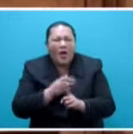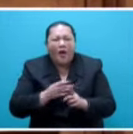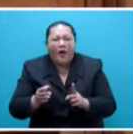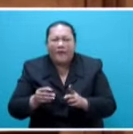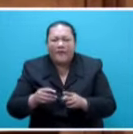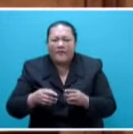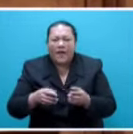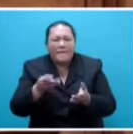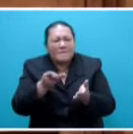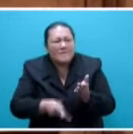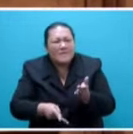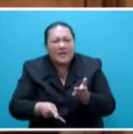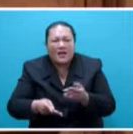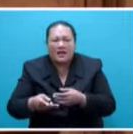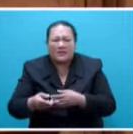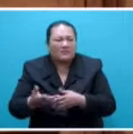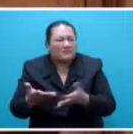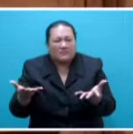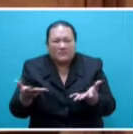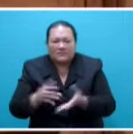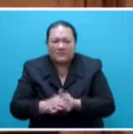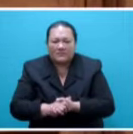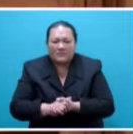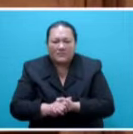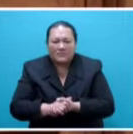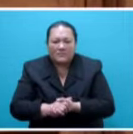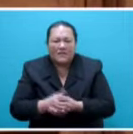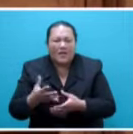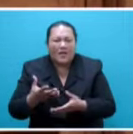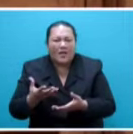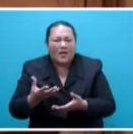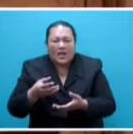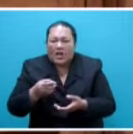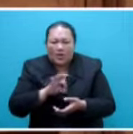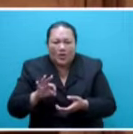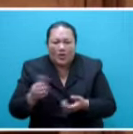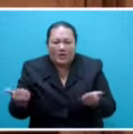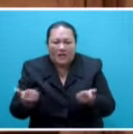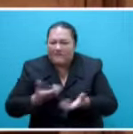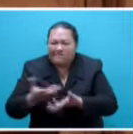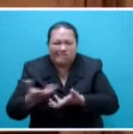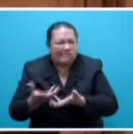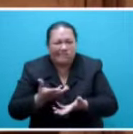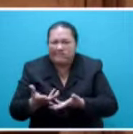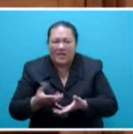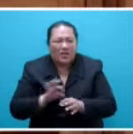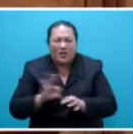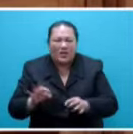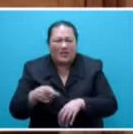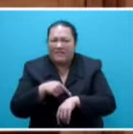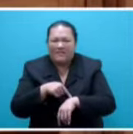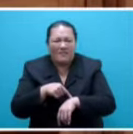where bills are being rushed through without proper consultation. And that's a continuing issue, which again brings to light the need